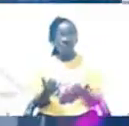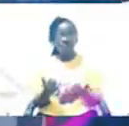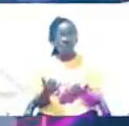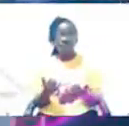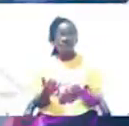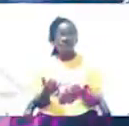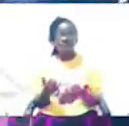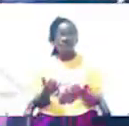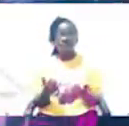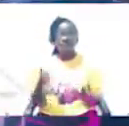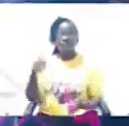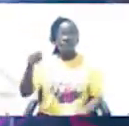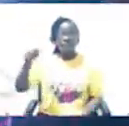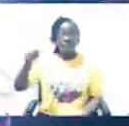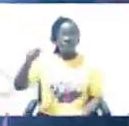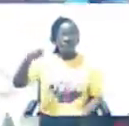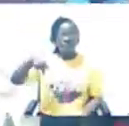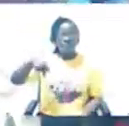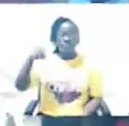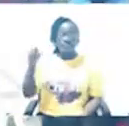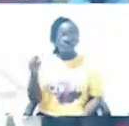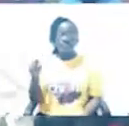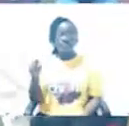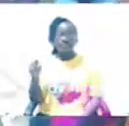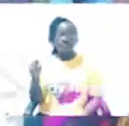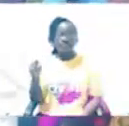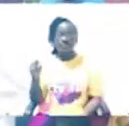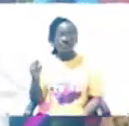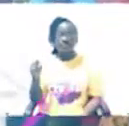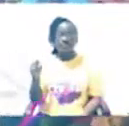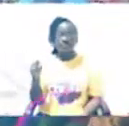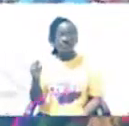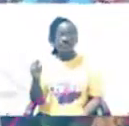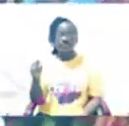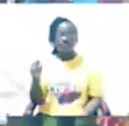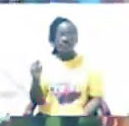Mm-hmm. Apostle, where is the young man?